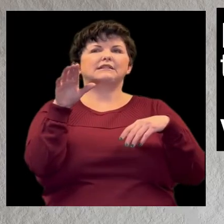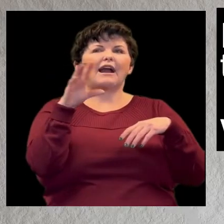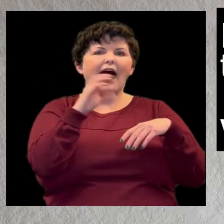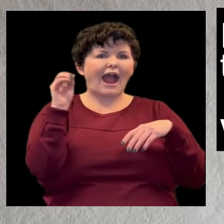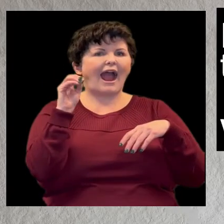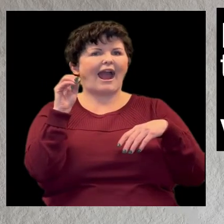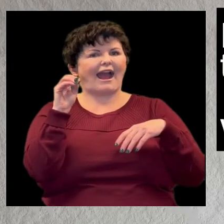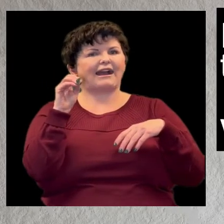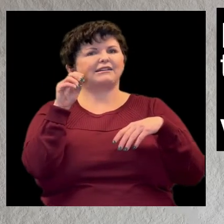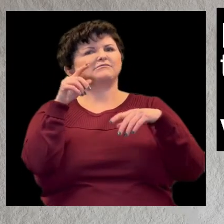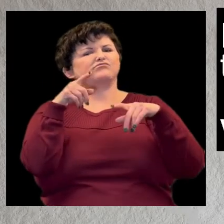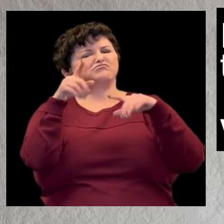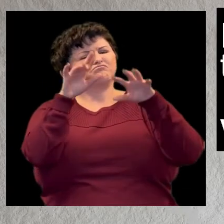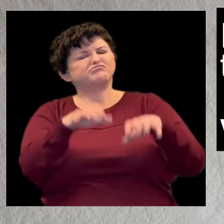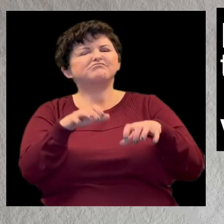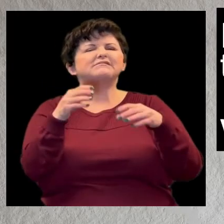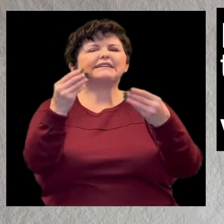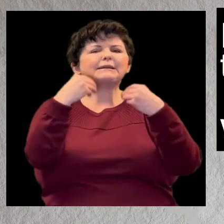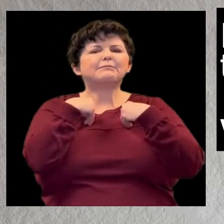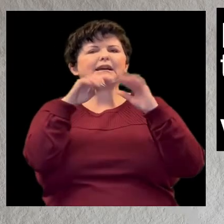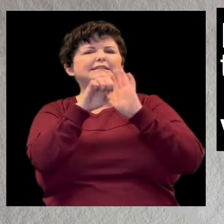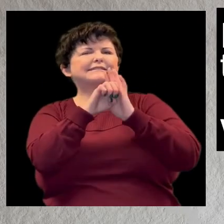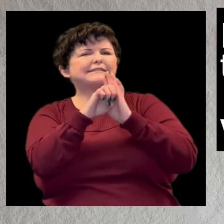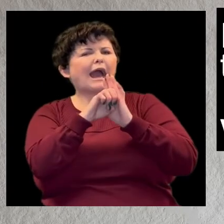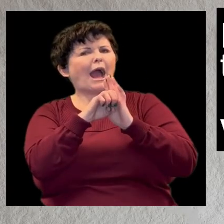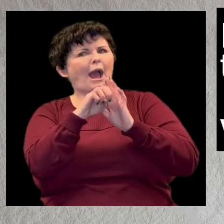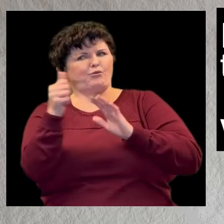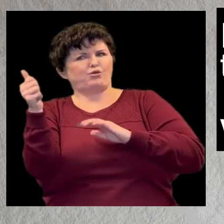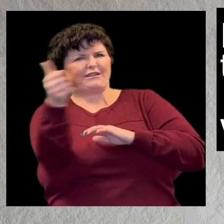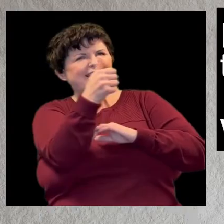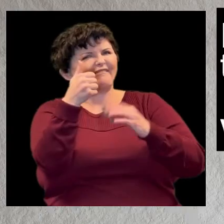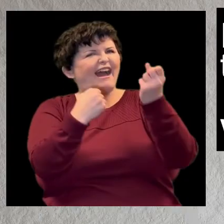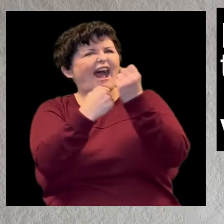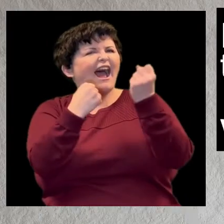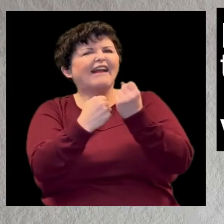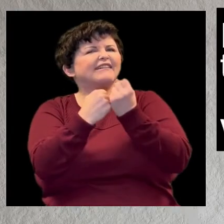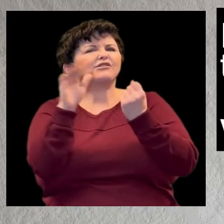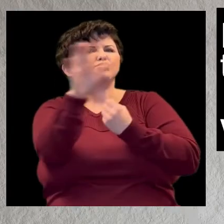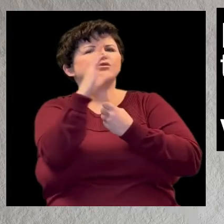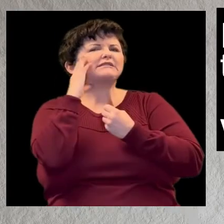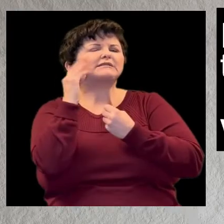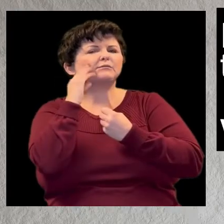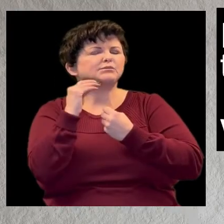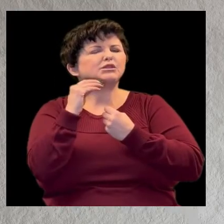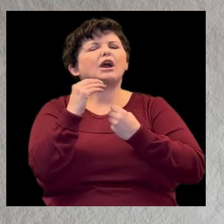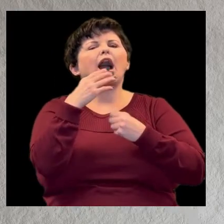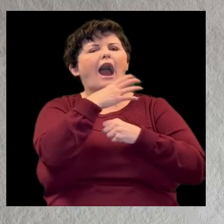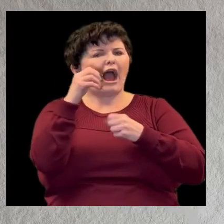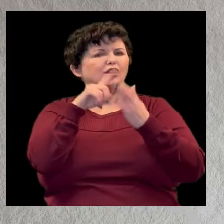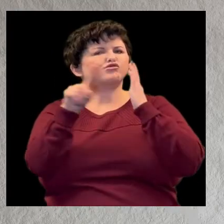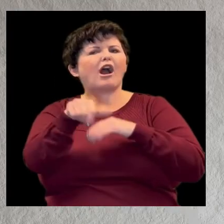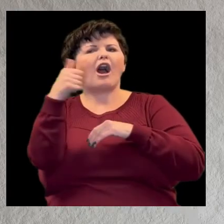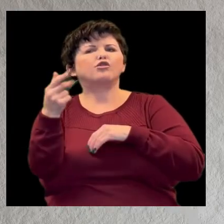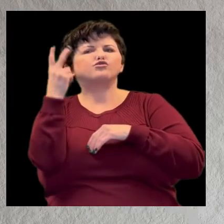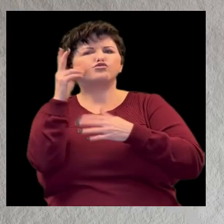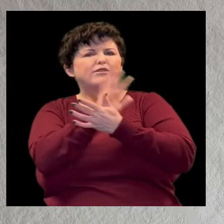and in the comments, put your examples of times that you self-advocated. Be sure to check out our other 2 videos